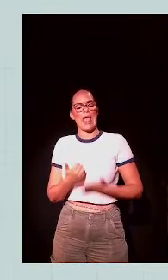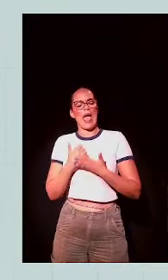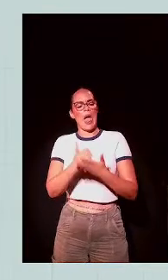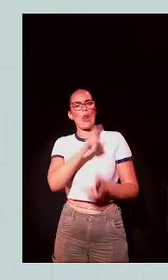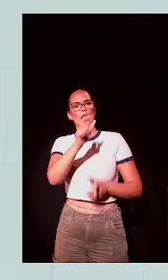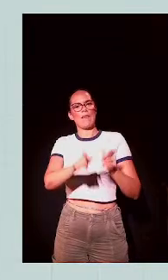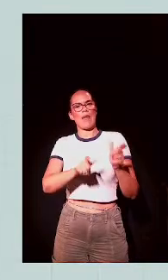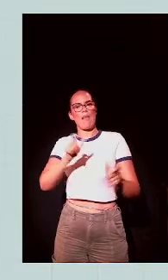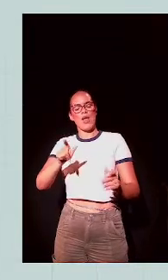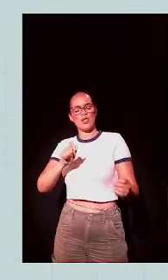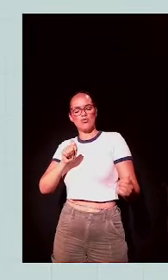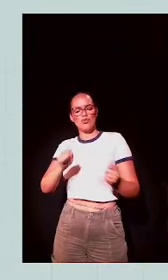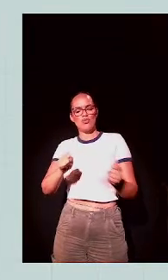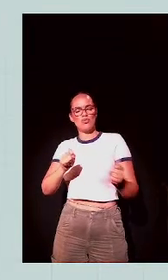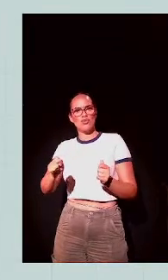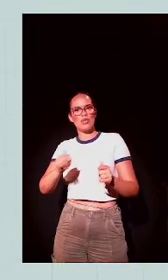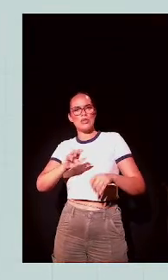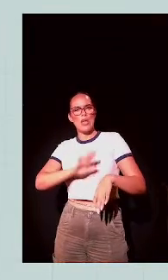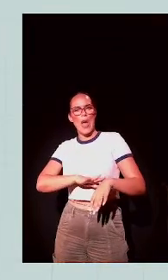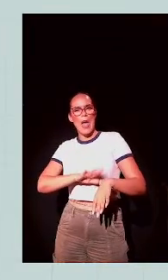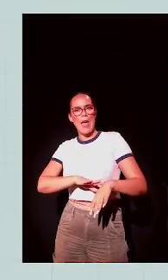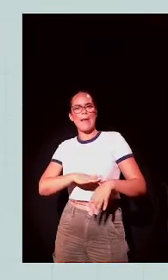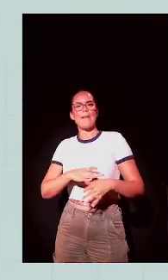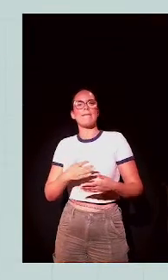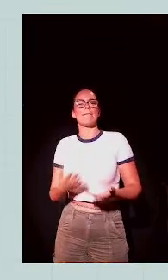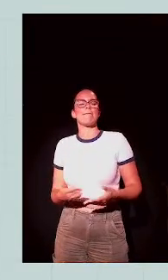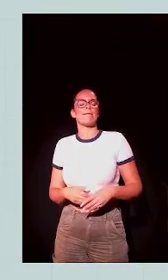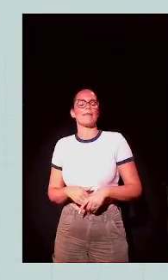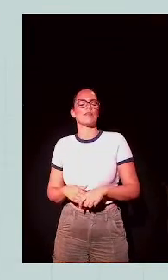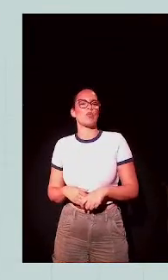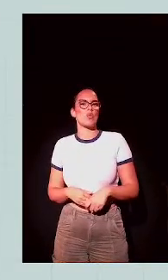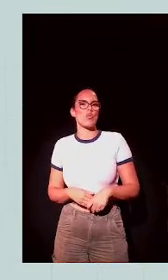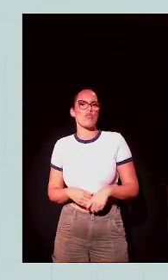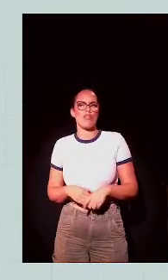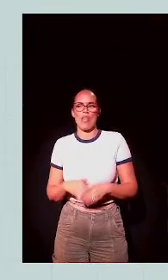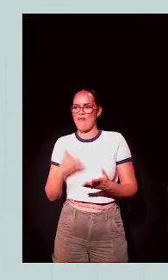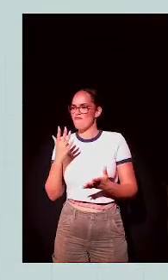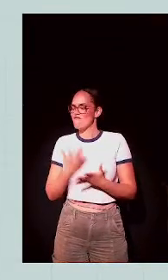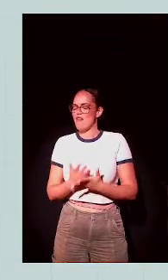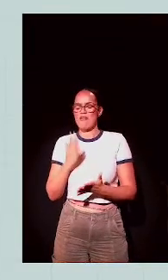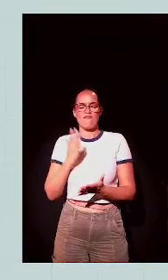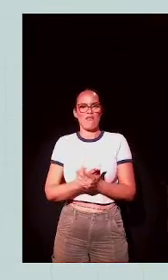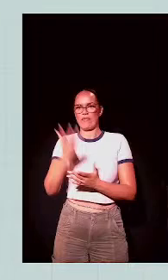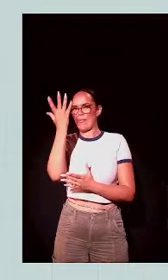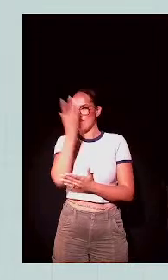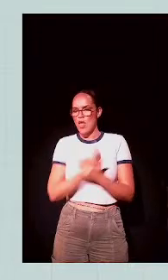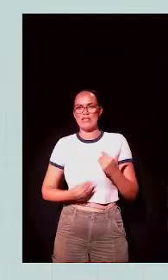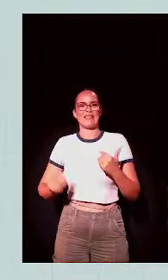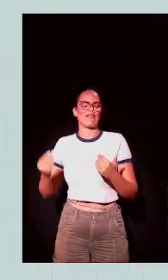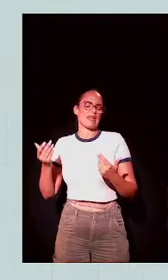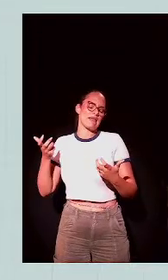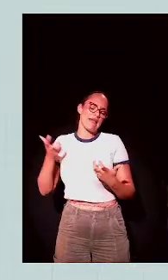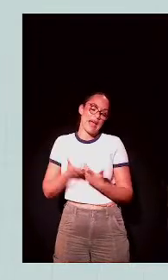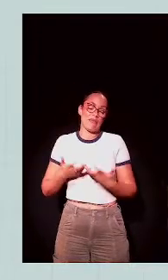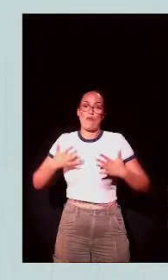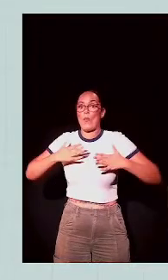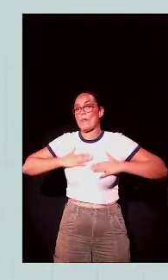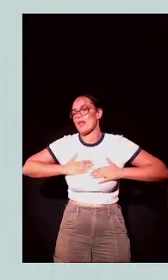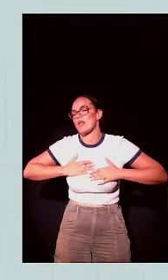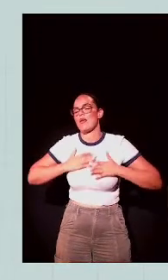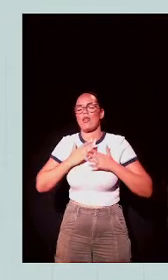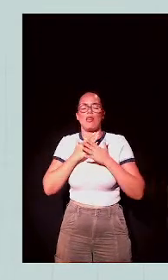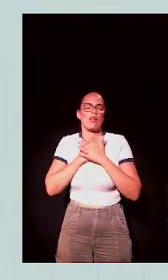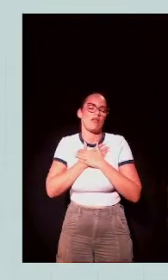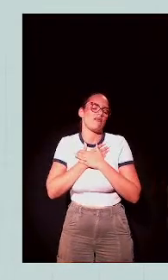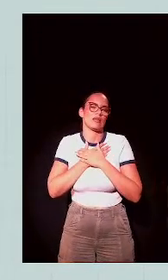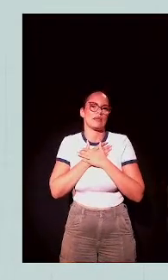differently. There's a sense of being inside something that's immersive and engaging, at least for me, in a way that other